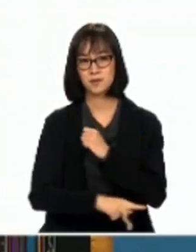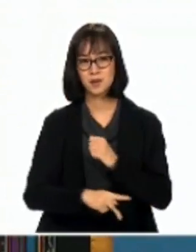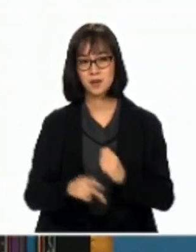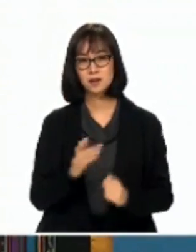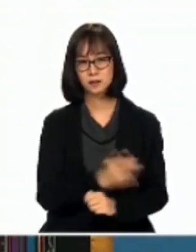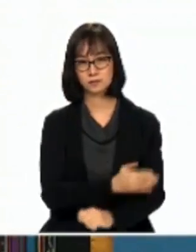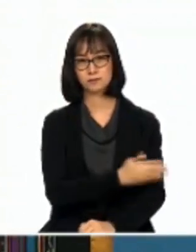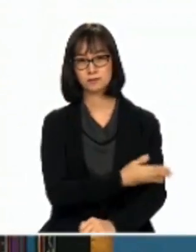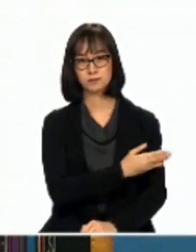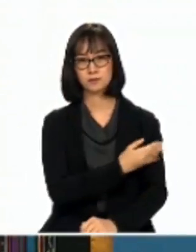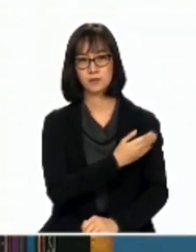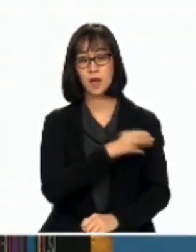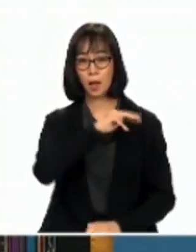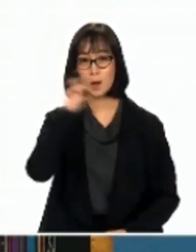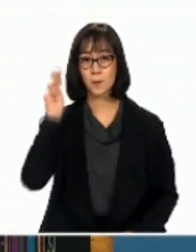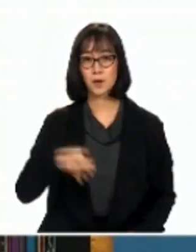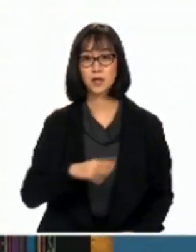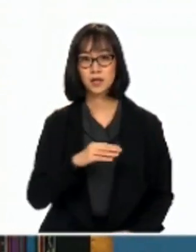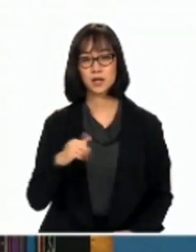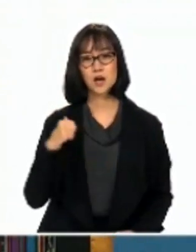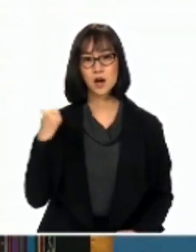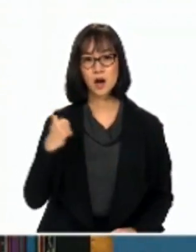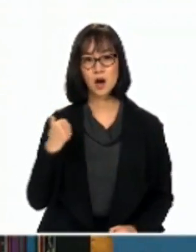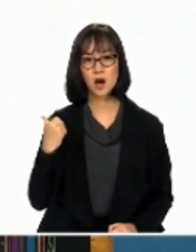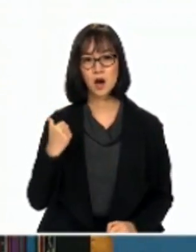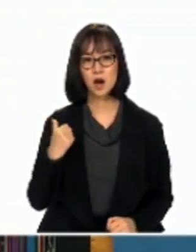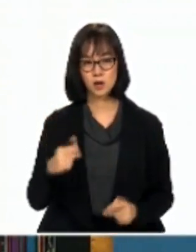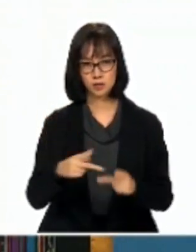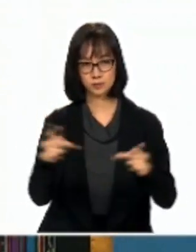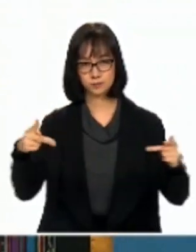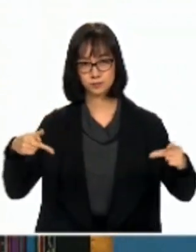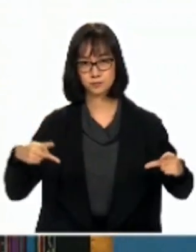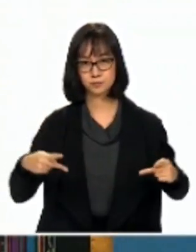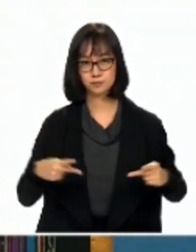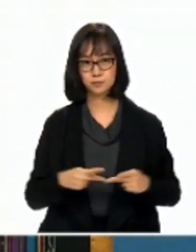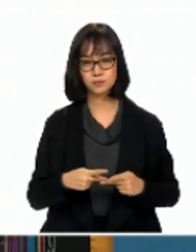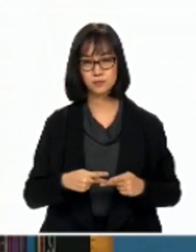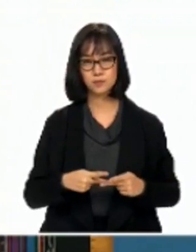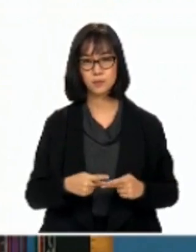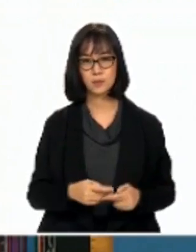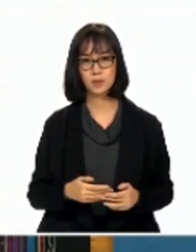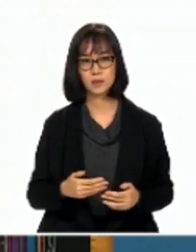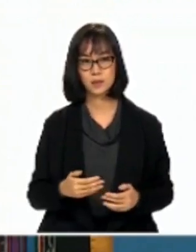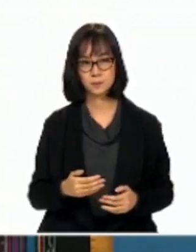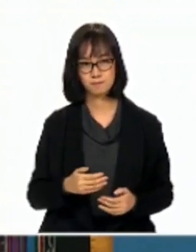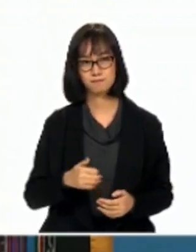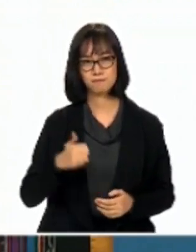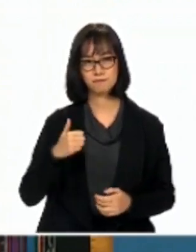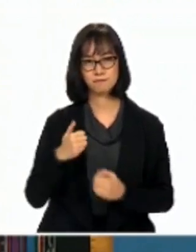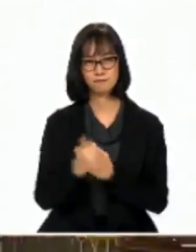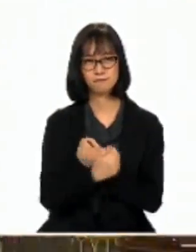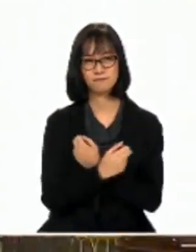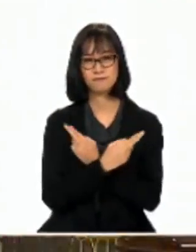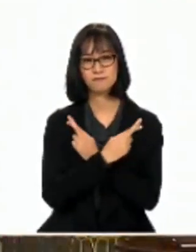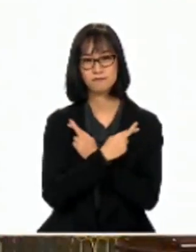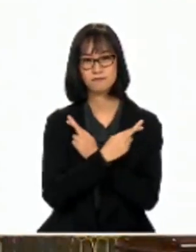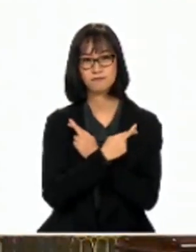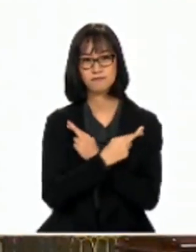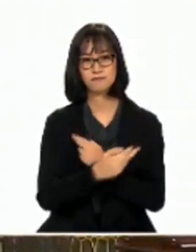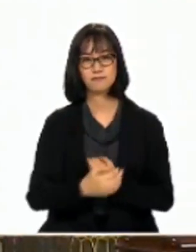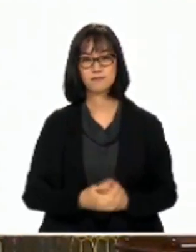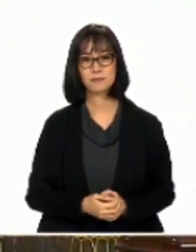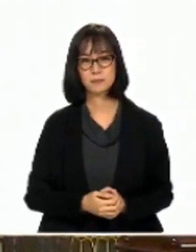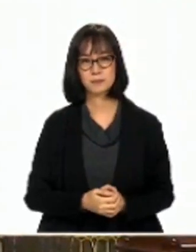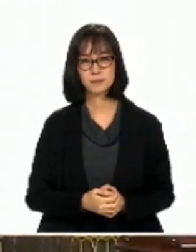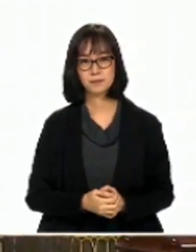other mega urban areas. Let me cut here. Total, maliit na lang. I would just